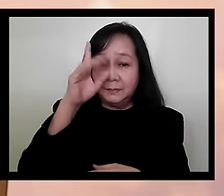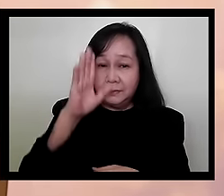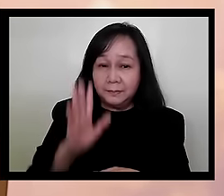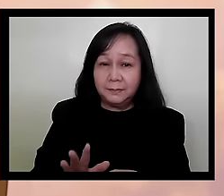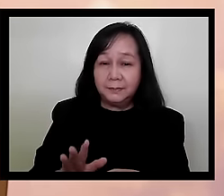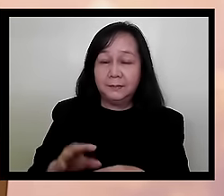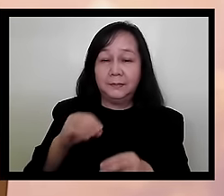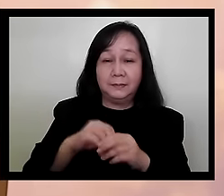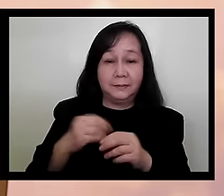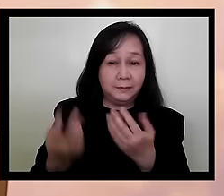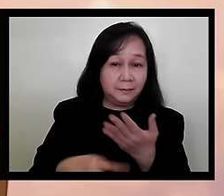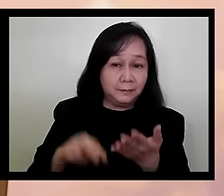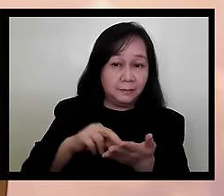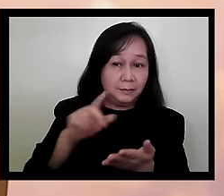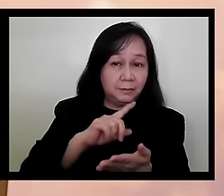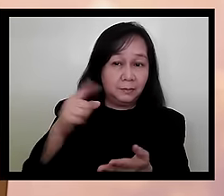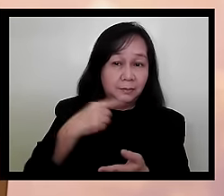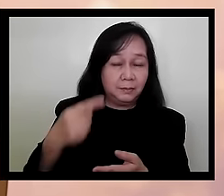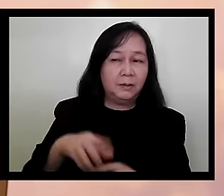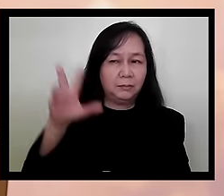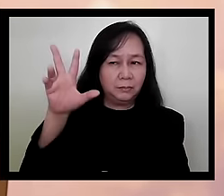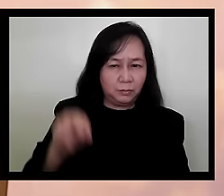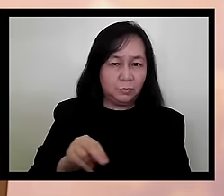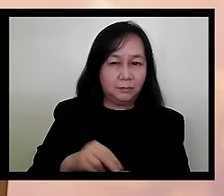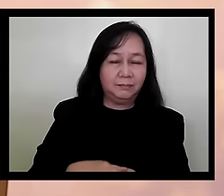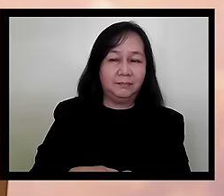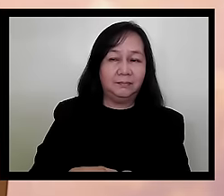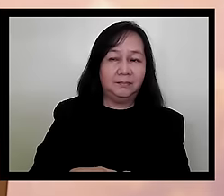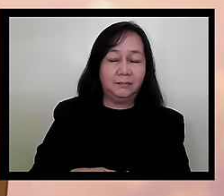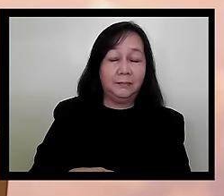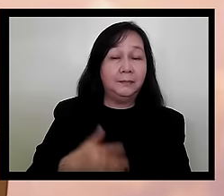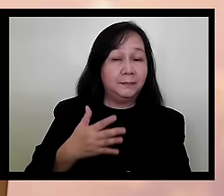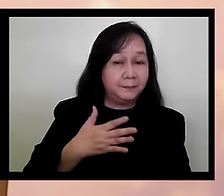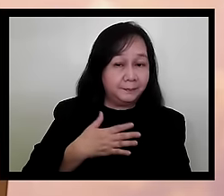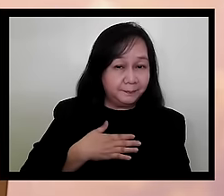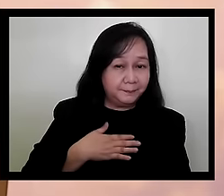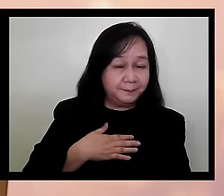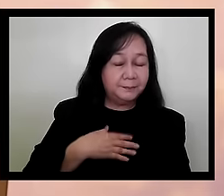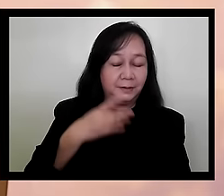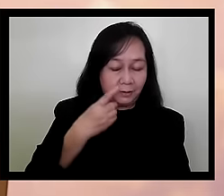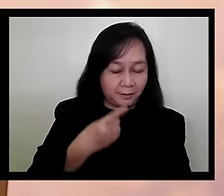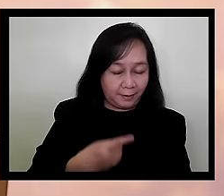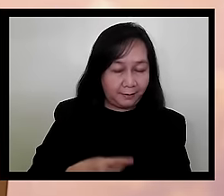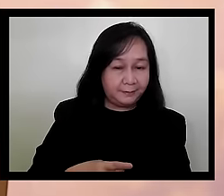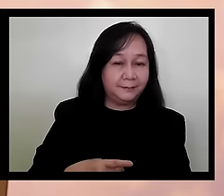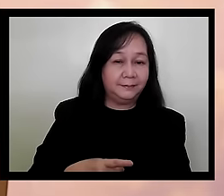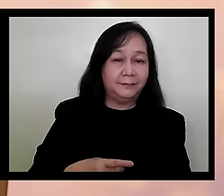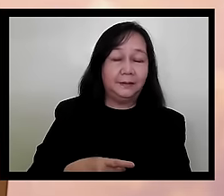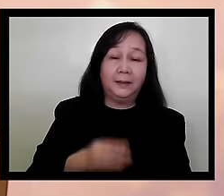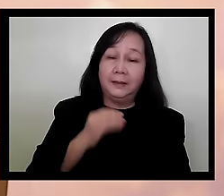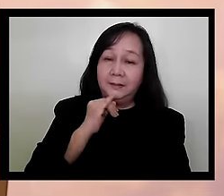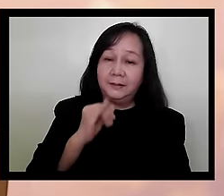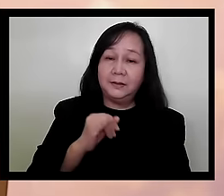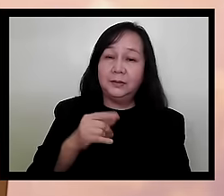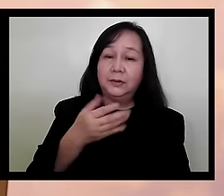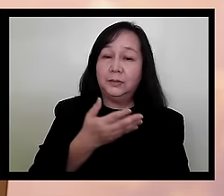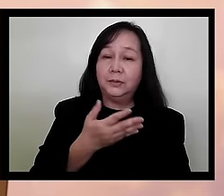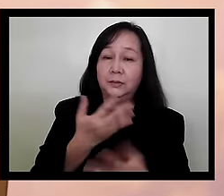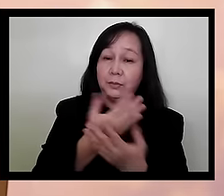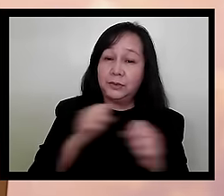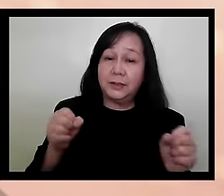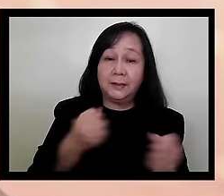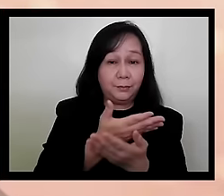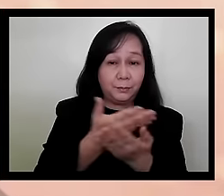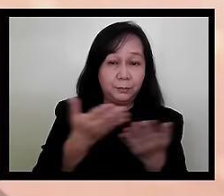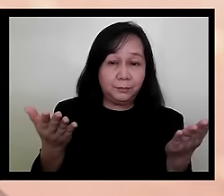no in the ren Lord will say no no my my desire is to save